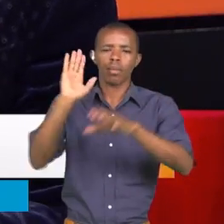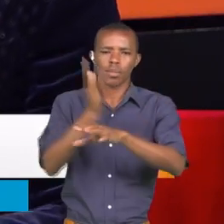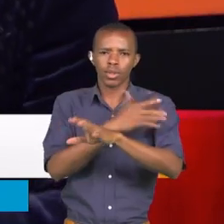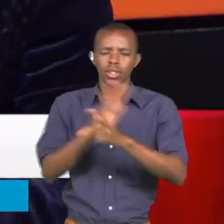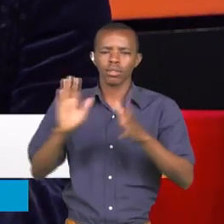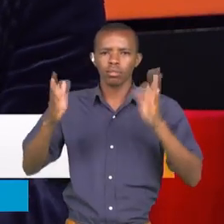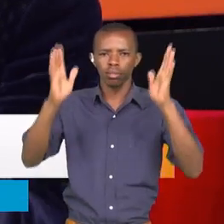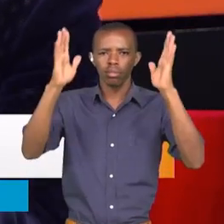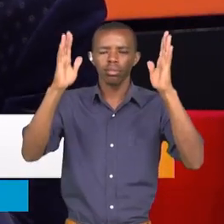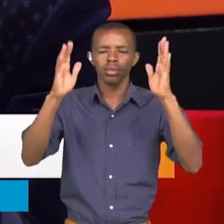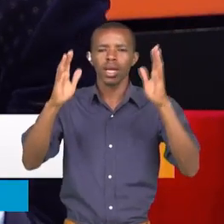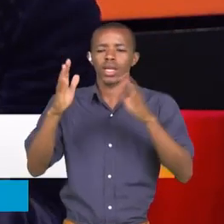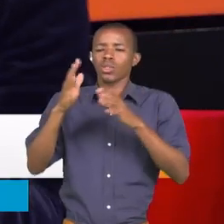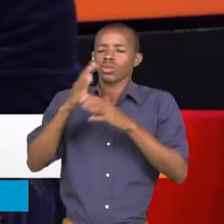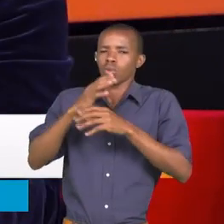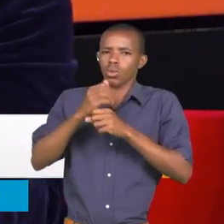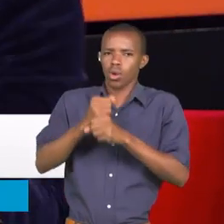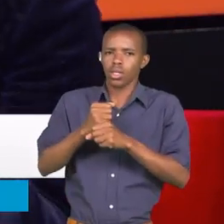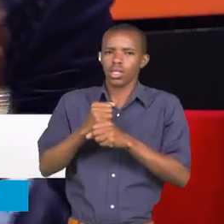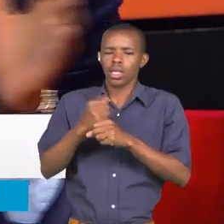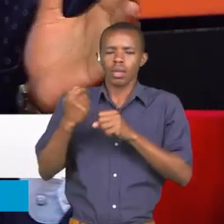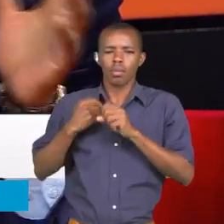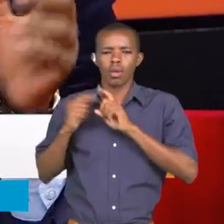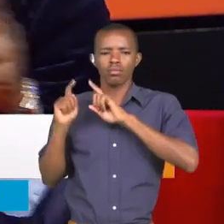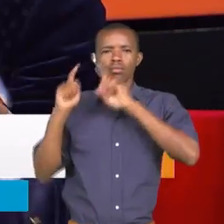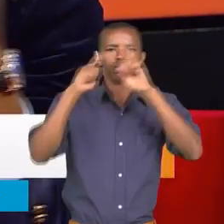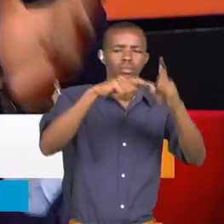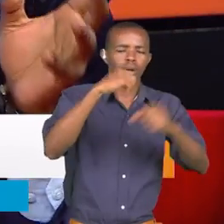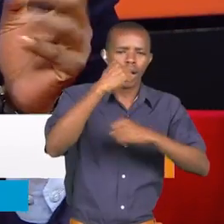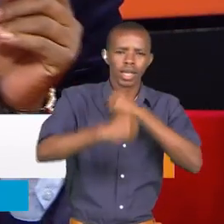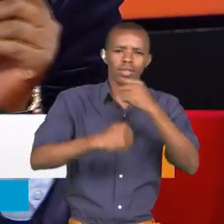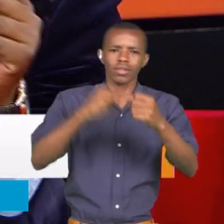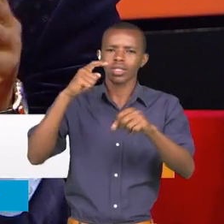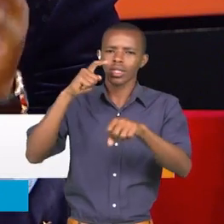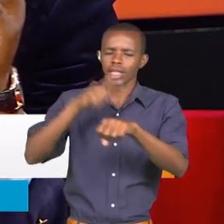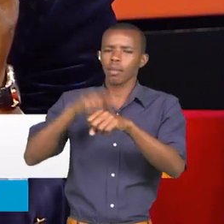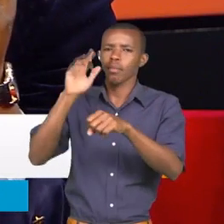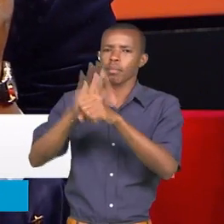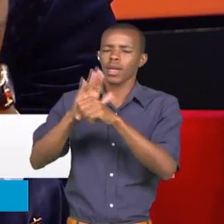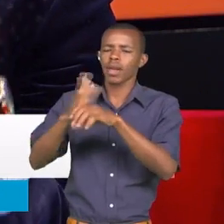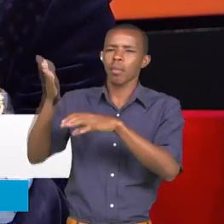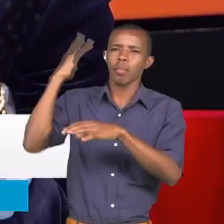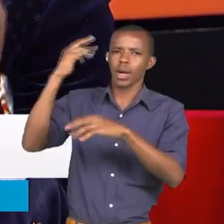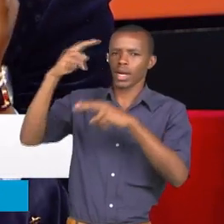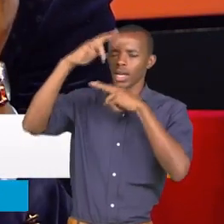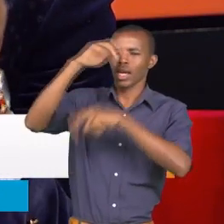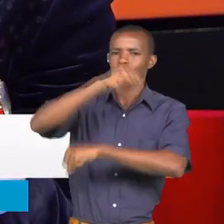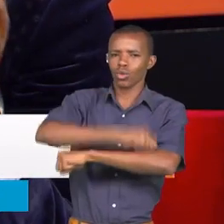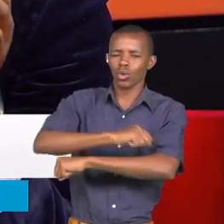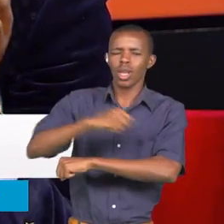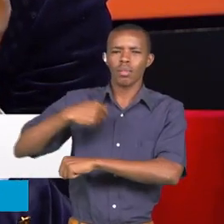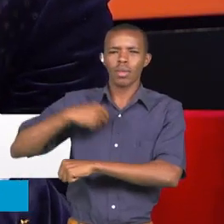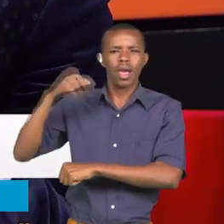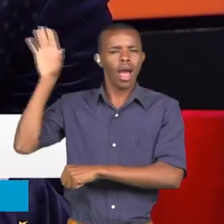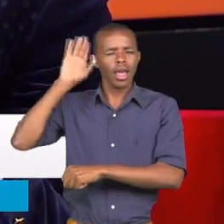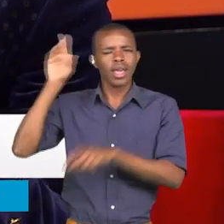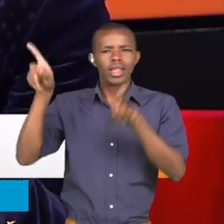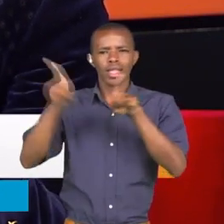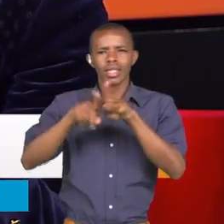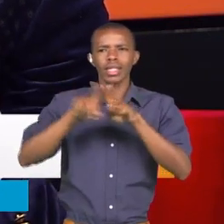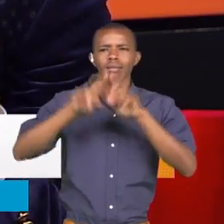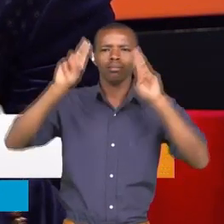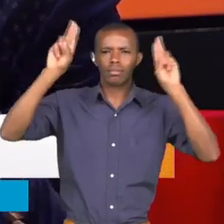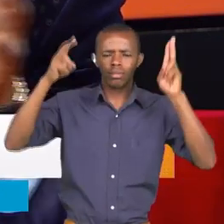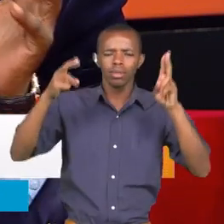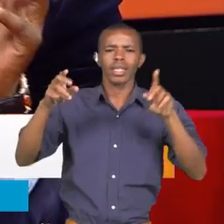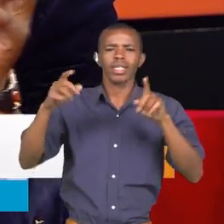festivals. And trust me, I've attended these events for quite some time when I was still back in high school. Yes. I could hear the same thing year in, year